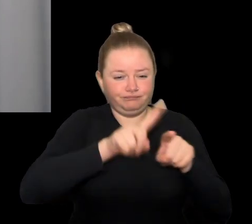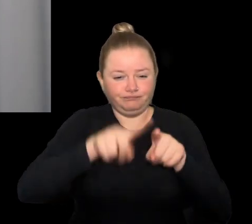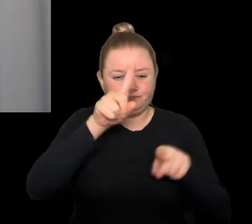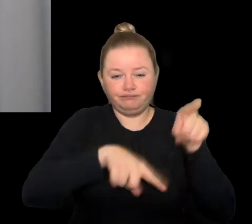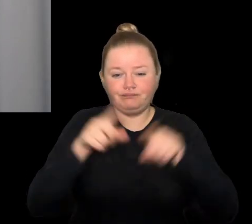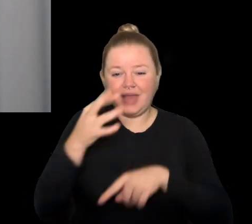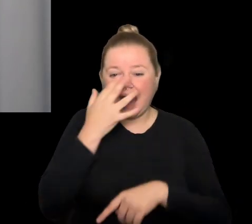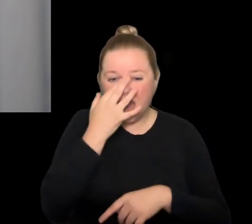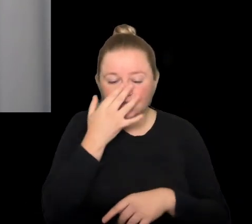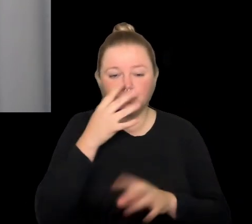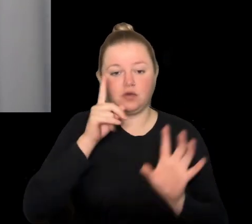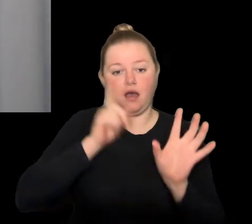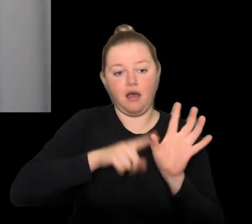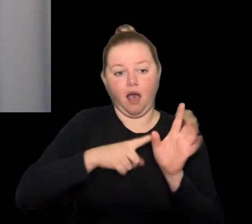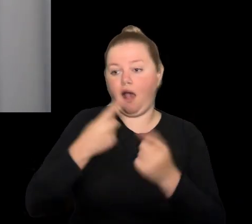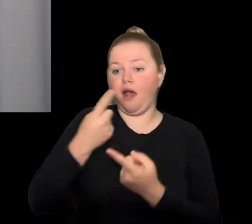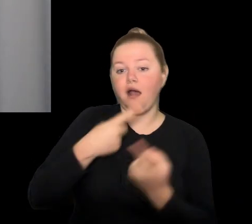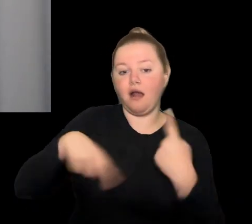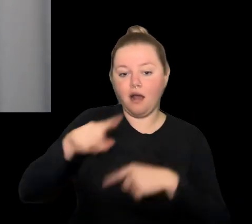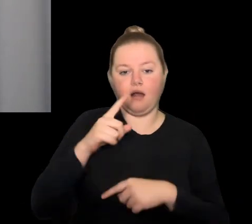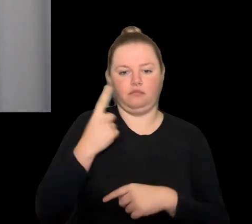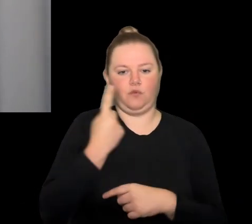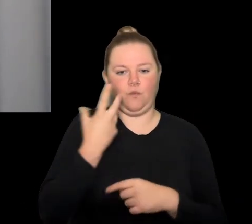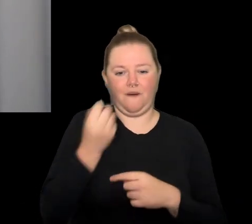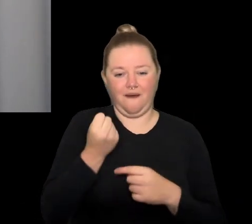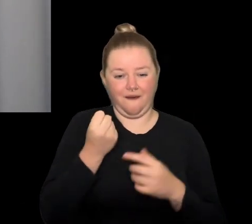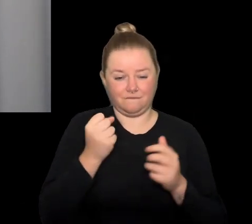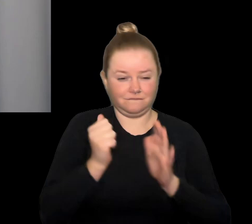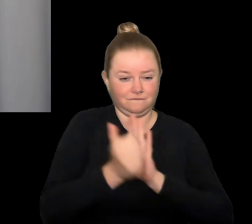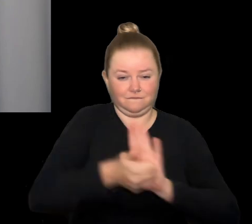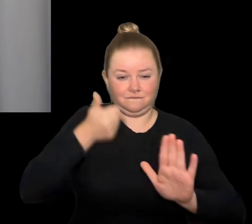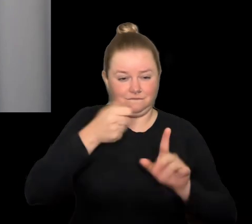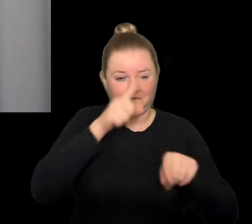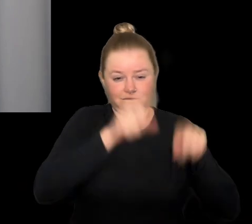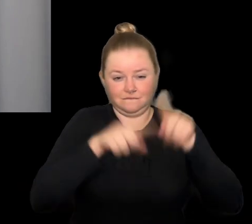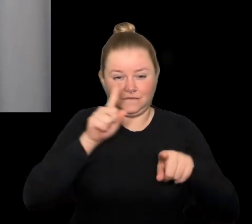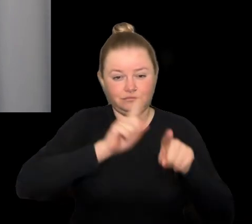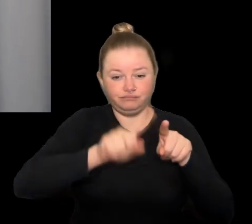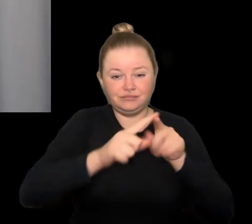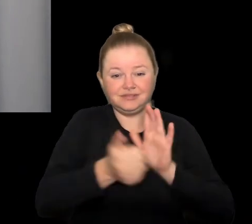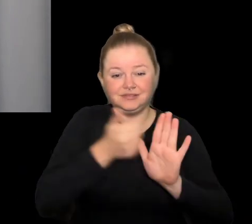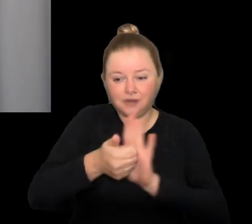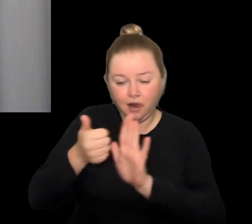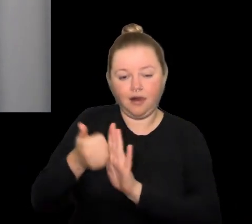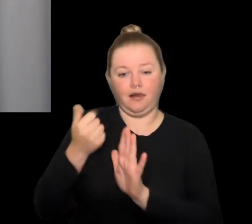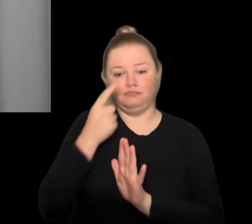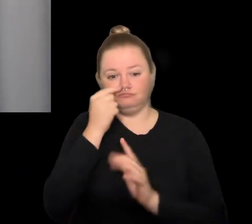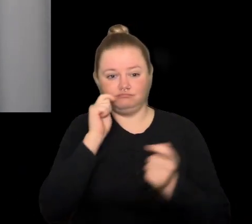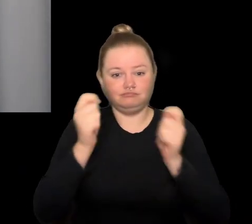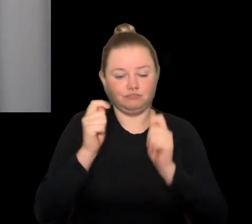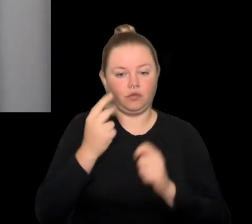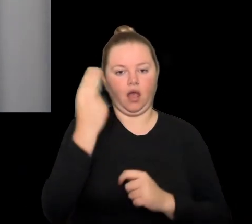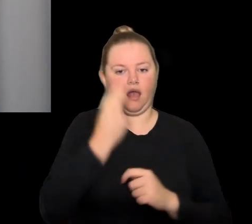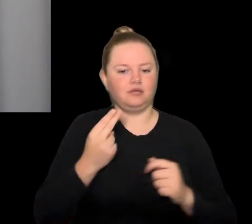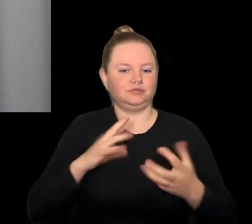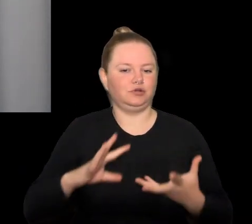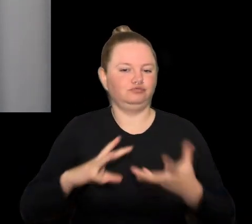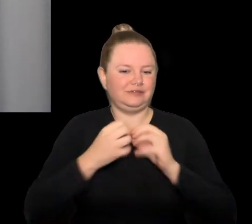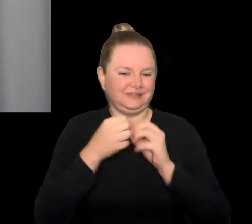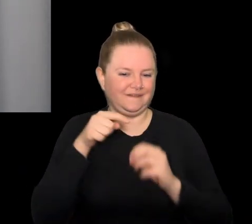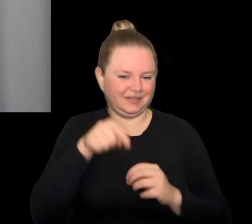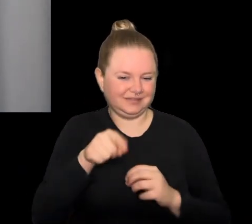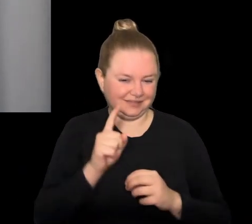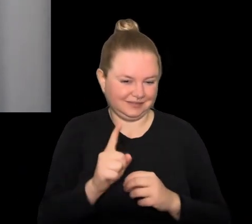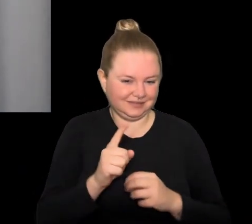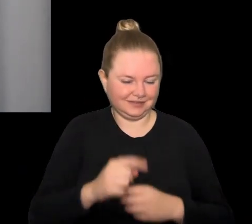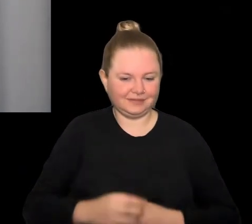lots of different ages and young people with lots of various already skill sets and ability around